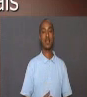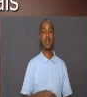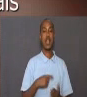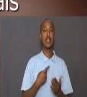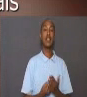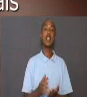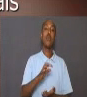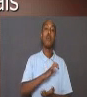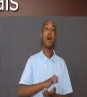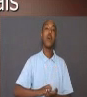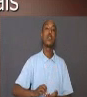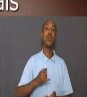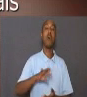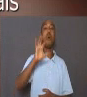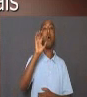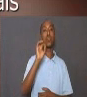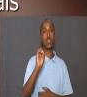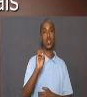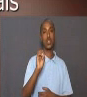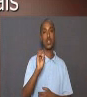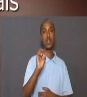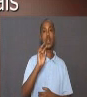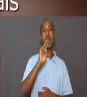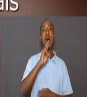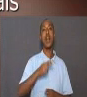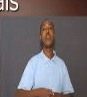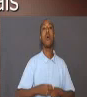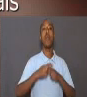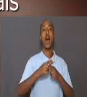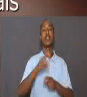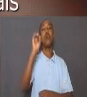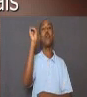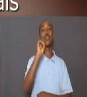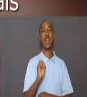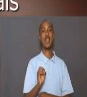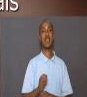These compounds of oxygen are known as oxides.